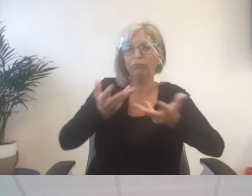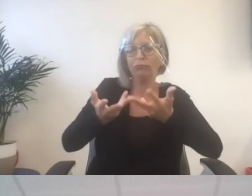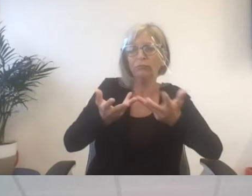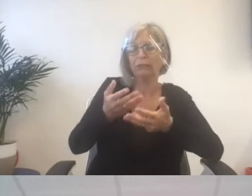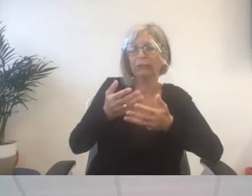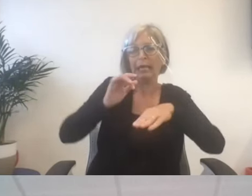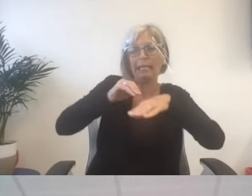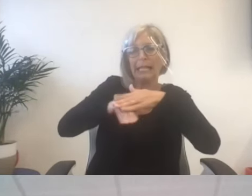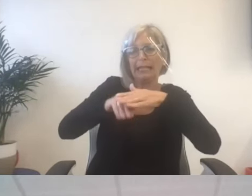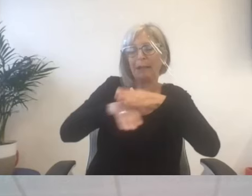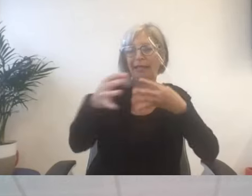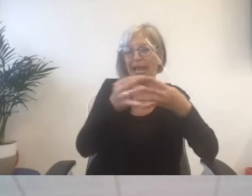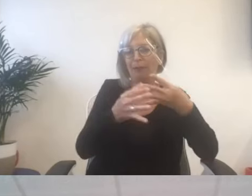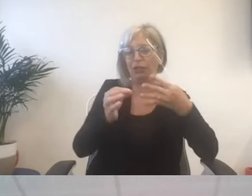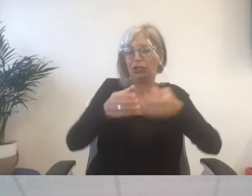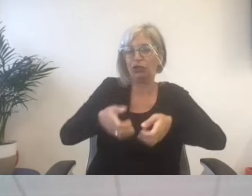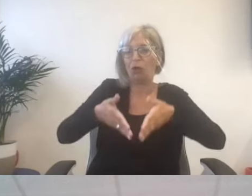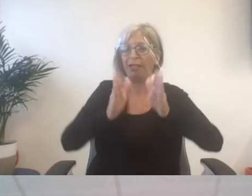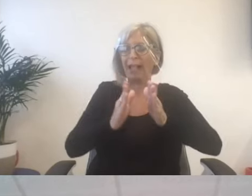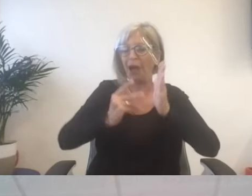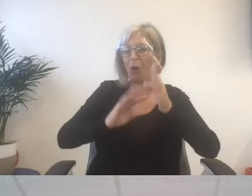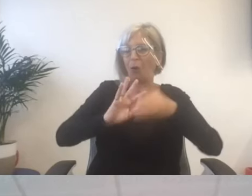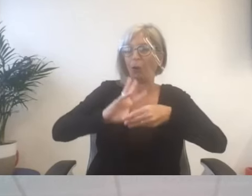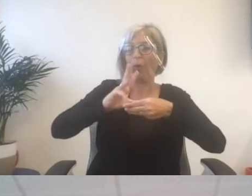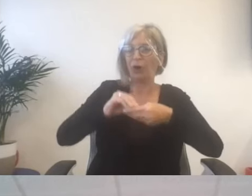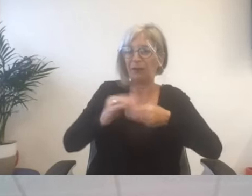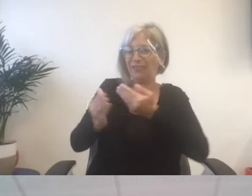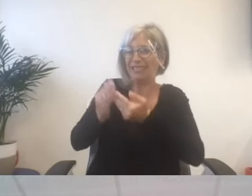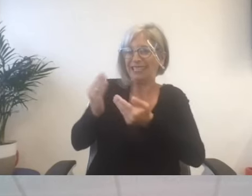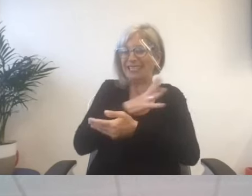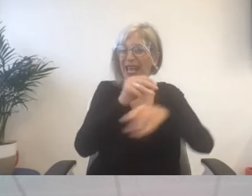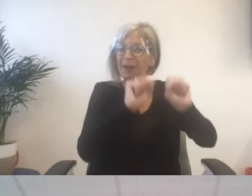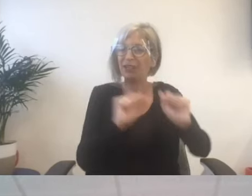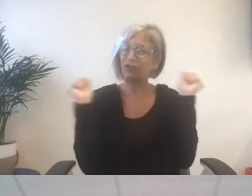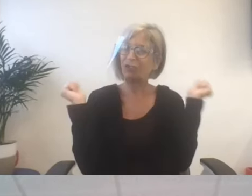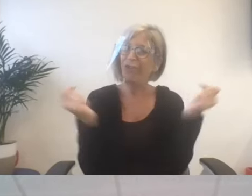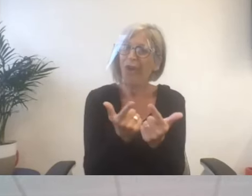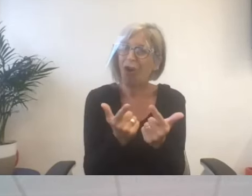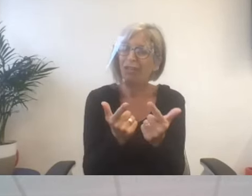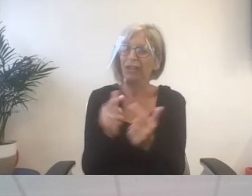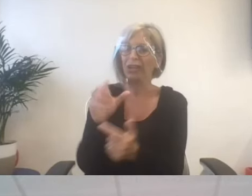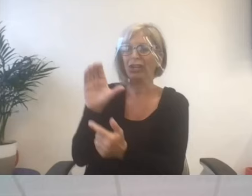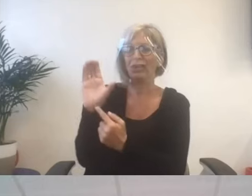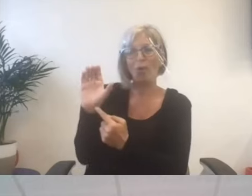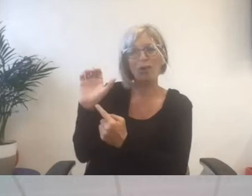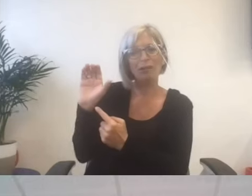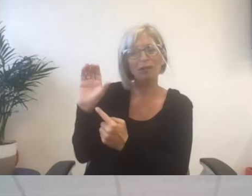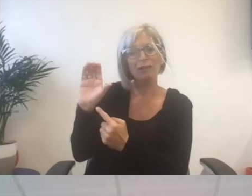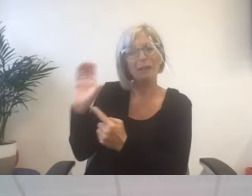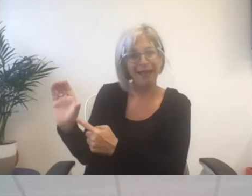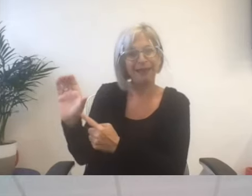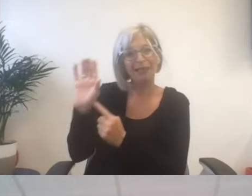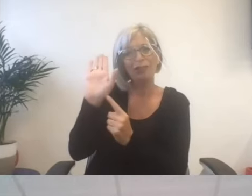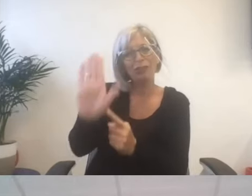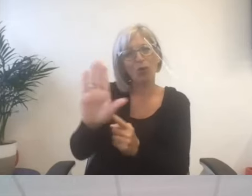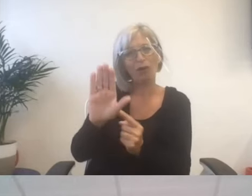accessibility options to allow programming to be easy and possible for everyone. Code Companion is your companion. Now, I know